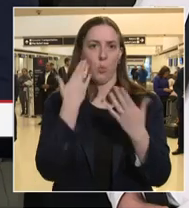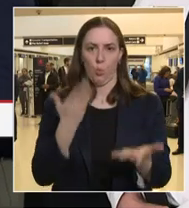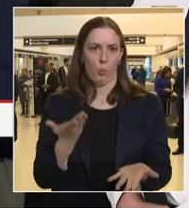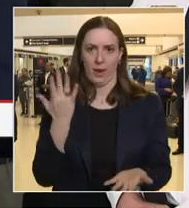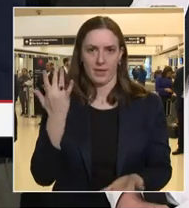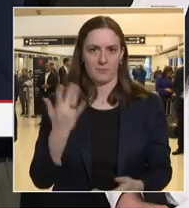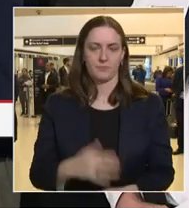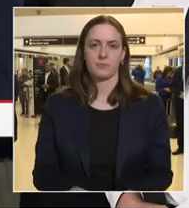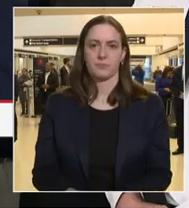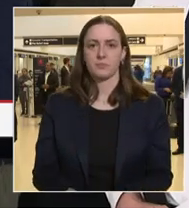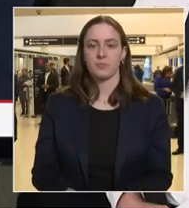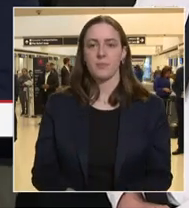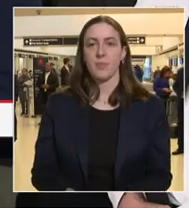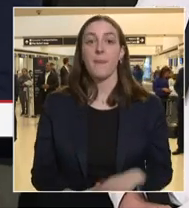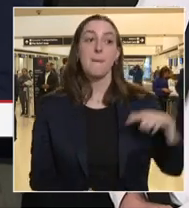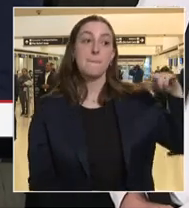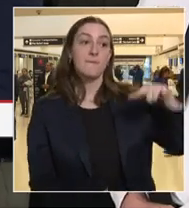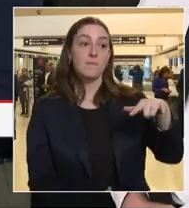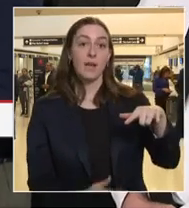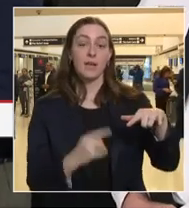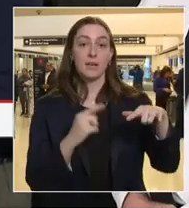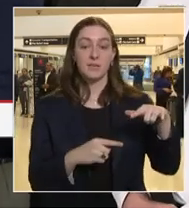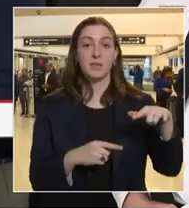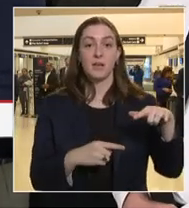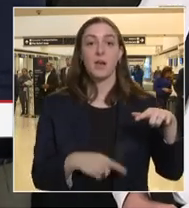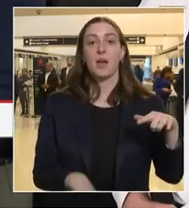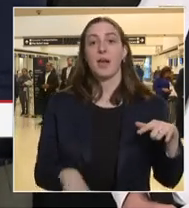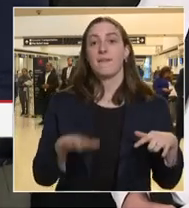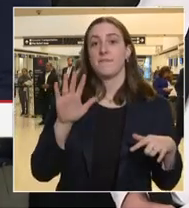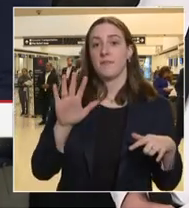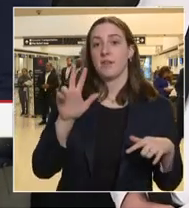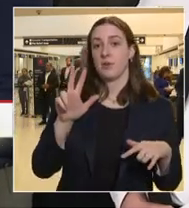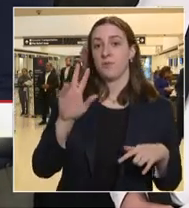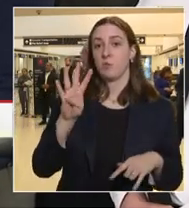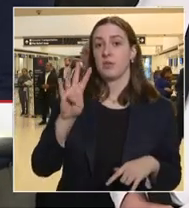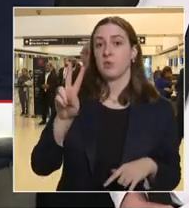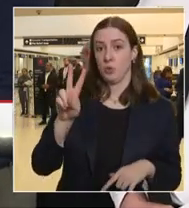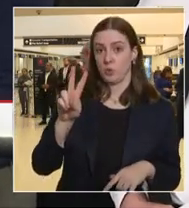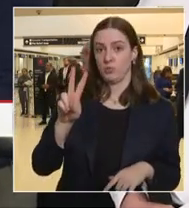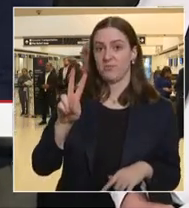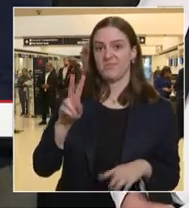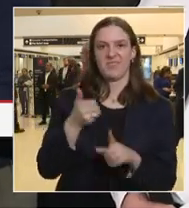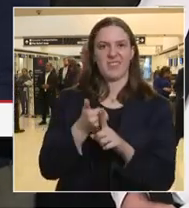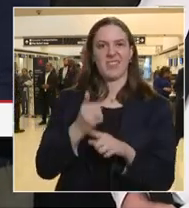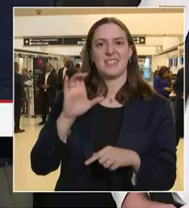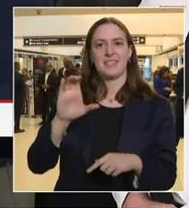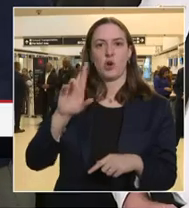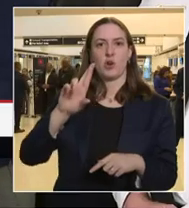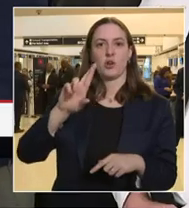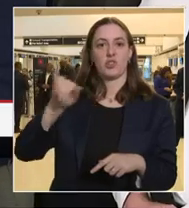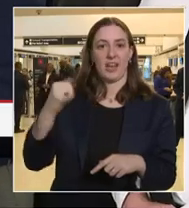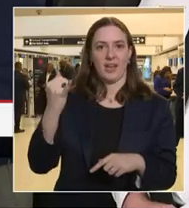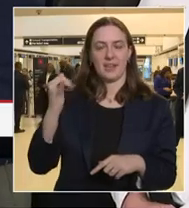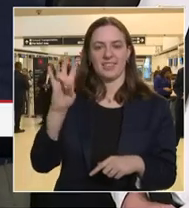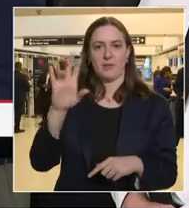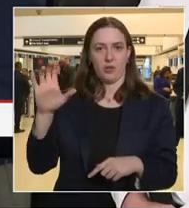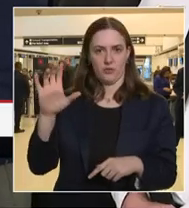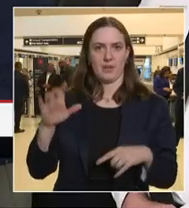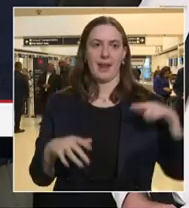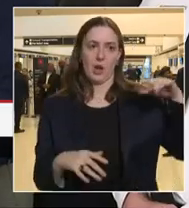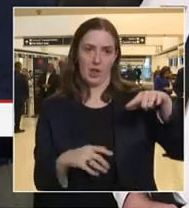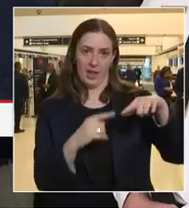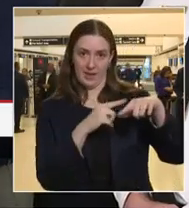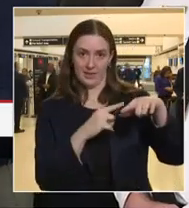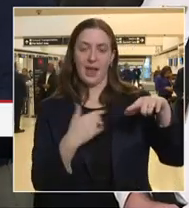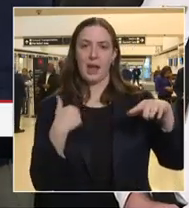Flight 5342, a CRJ 700, was under the command of 4 crew members. They carried 60 passengers, as you know, for a total